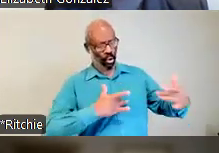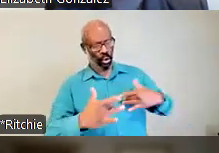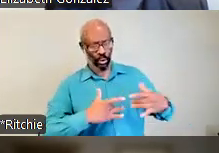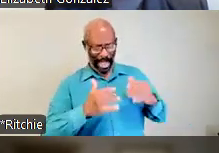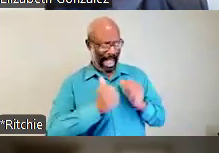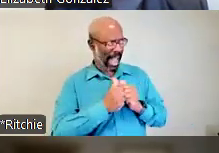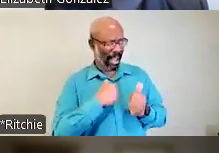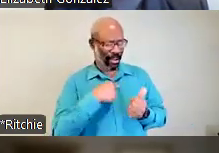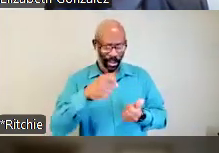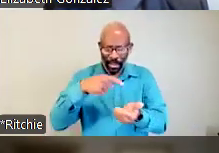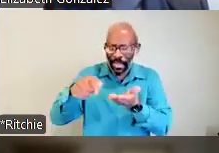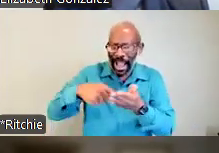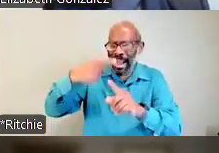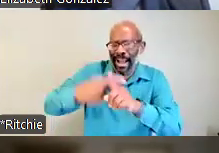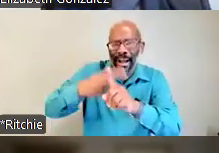fires.